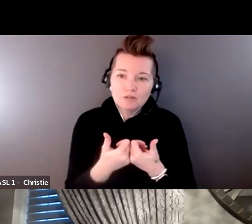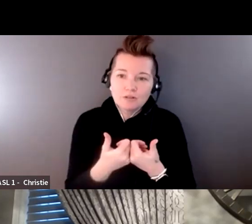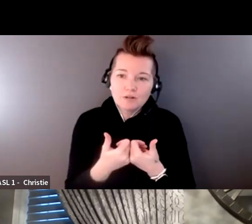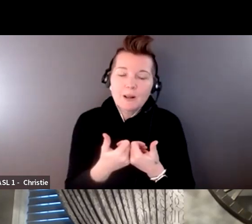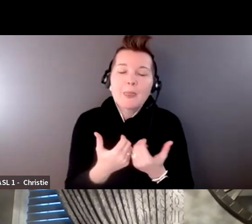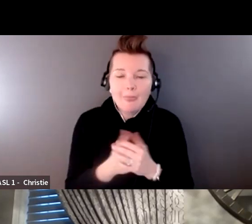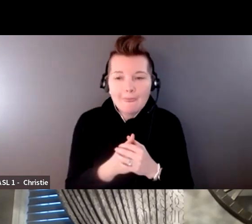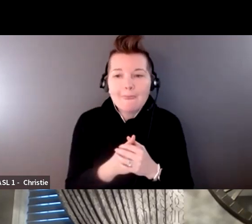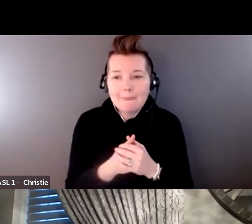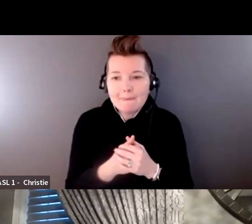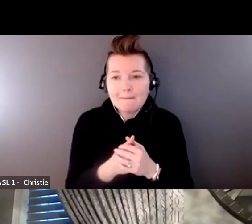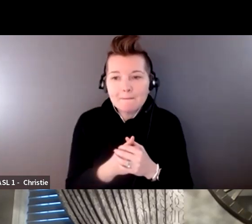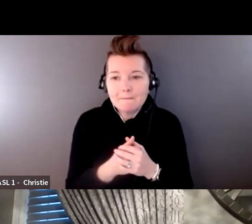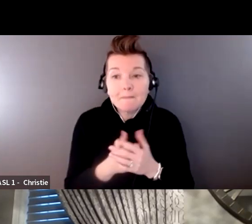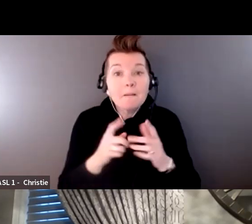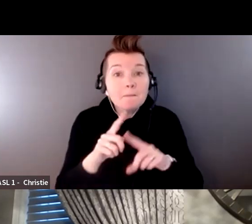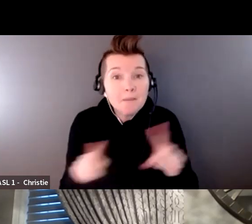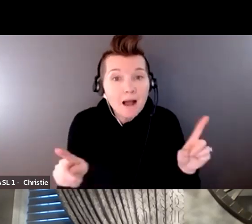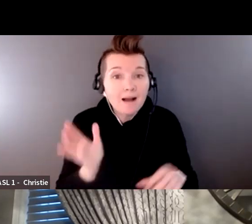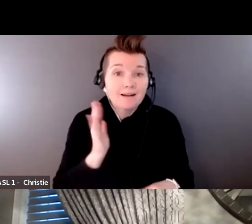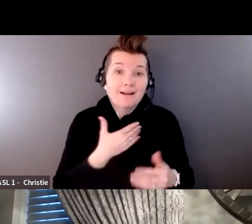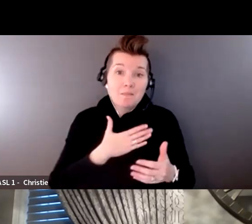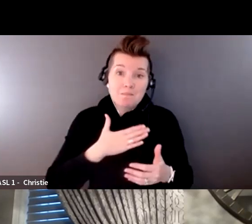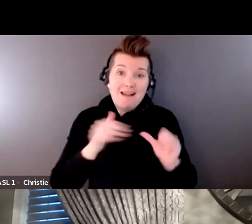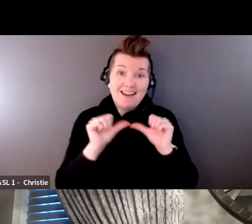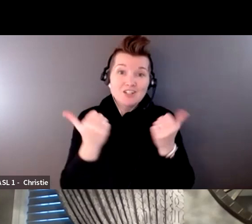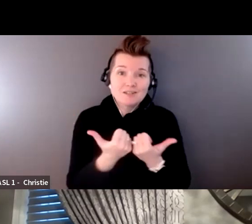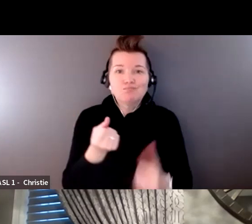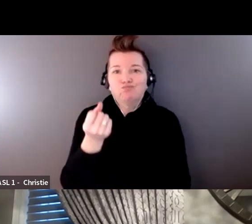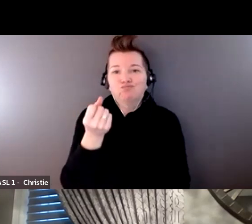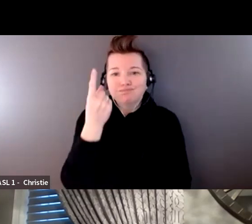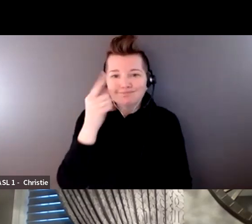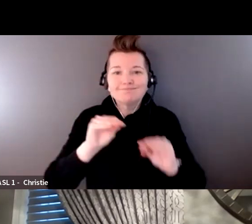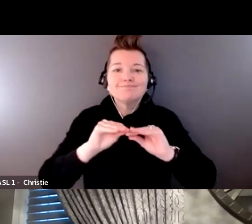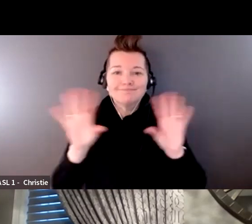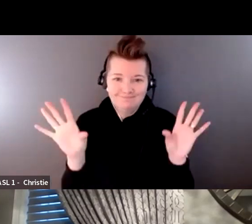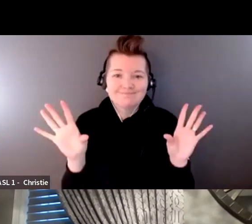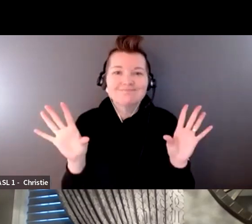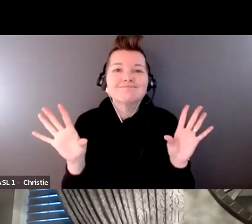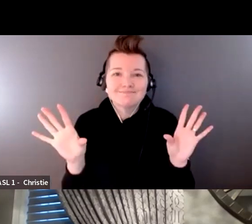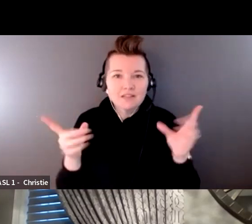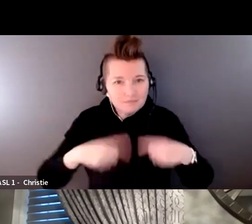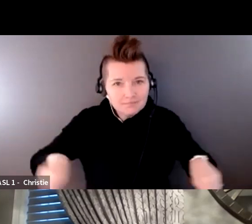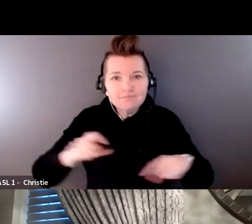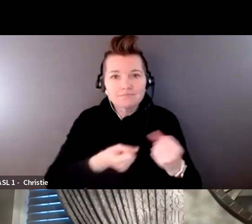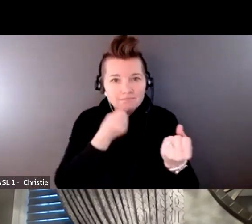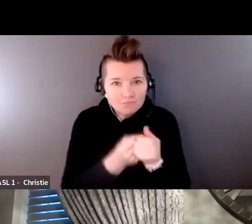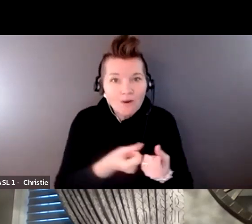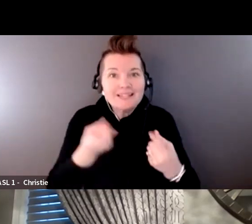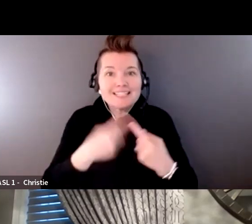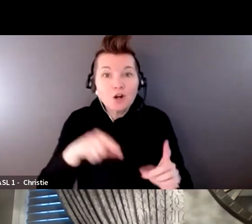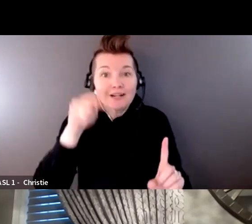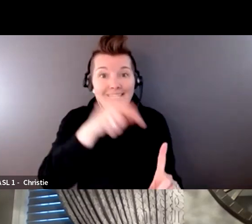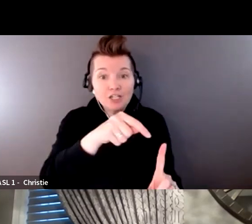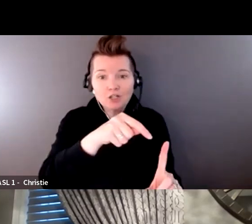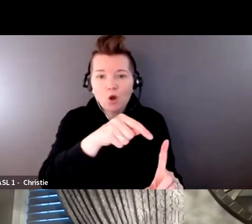something that we have very solid understanding for, and therefore we are able to start there